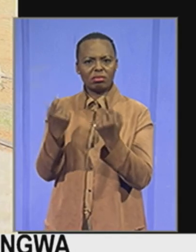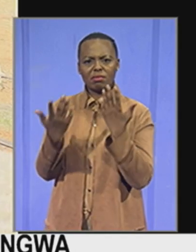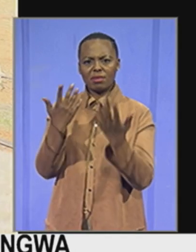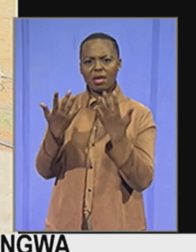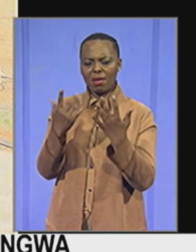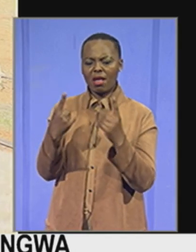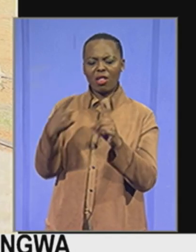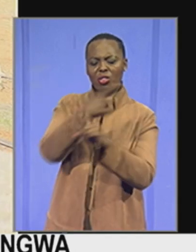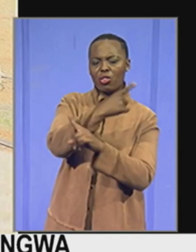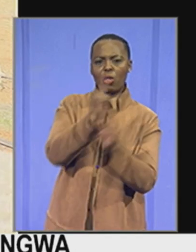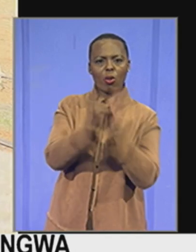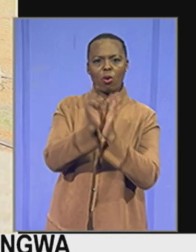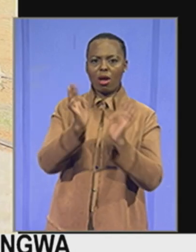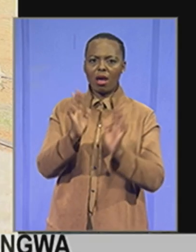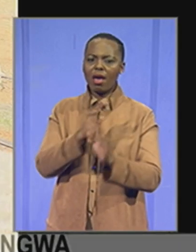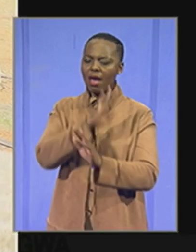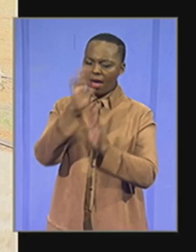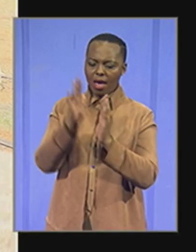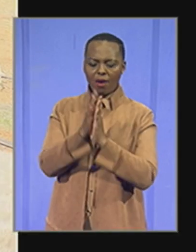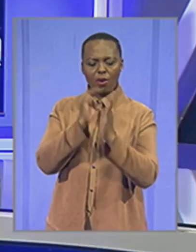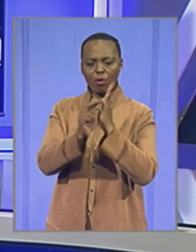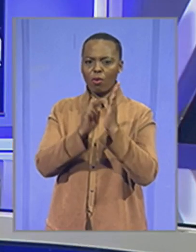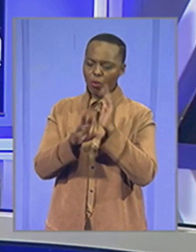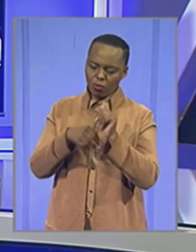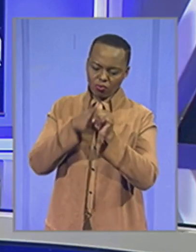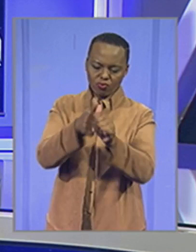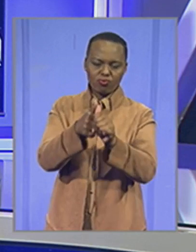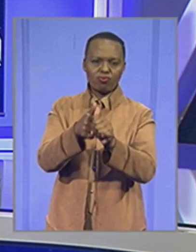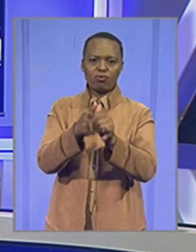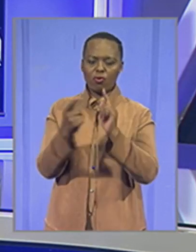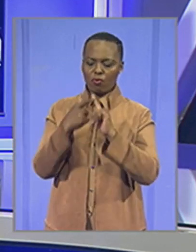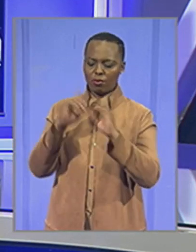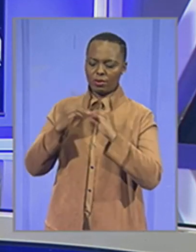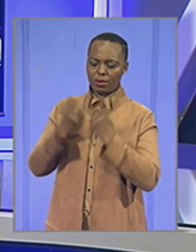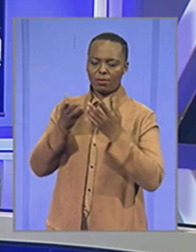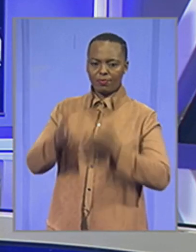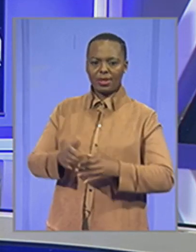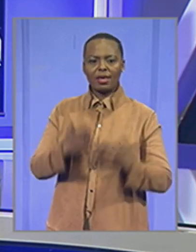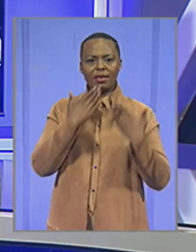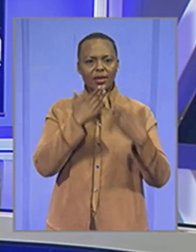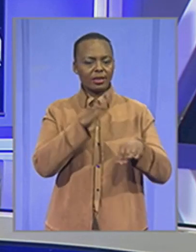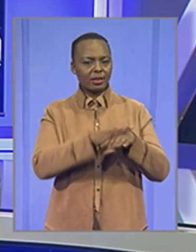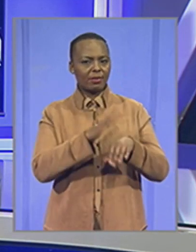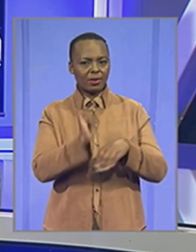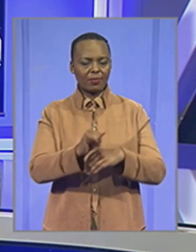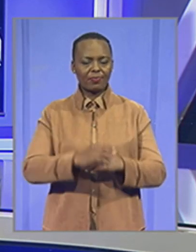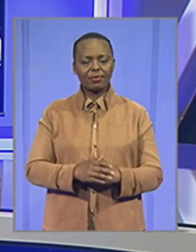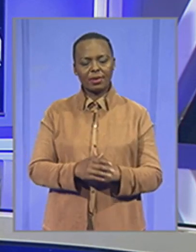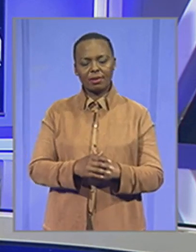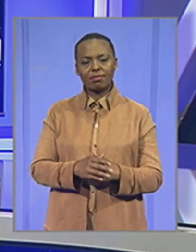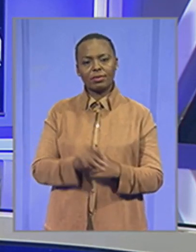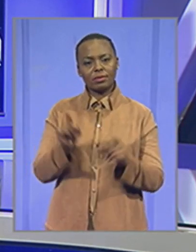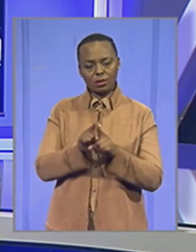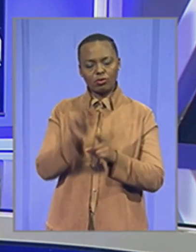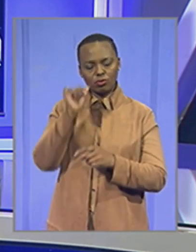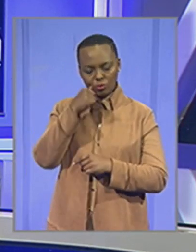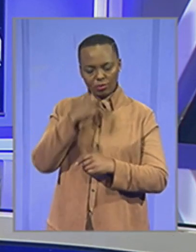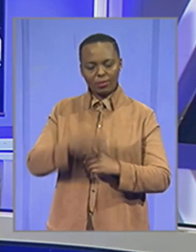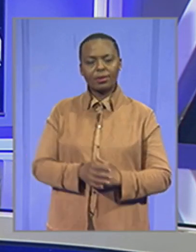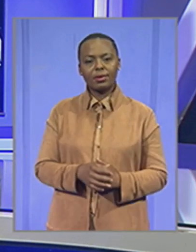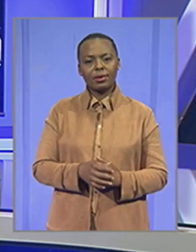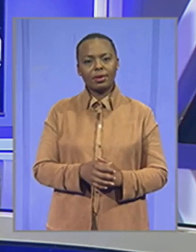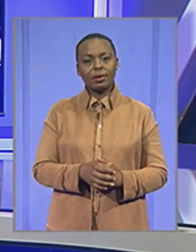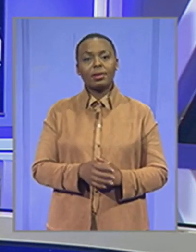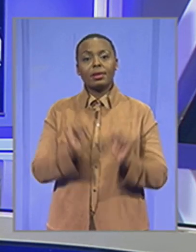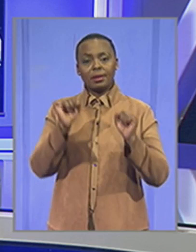thulana le molao re lebogetse nako ya gago rekong ya ditse le ka mosopetsedi mogaiso yo